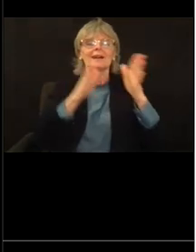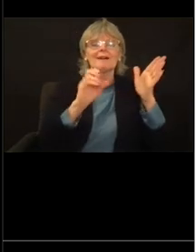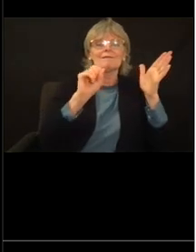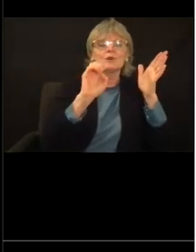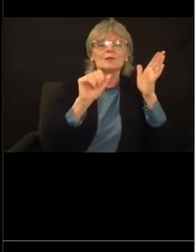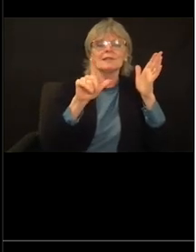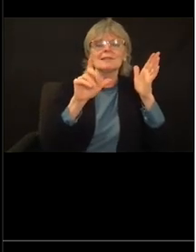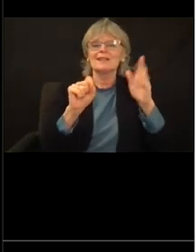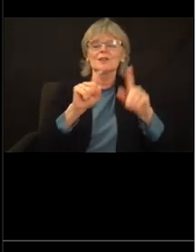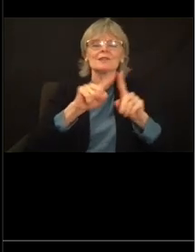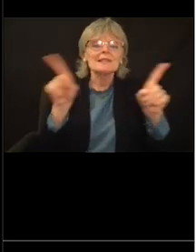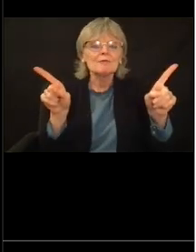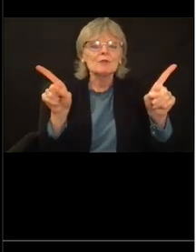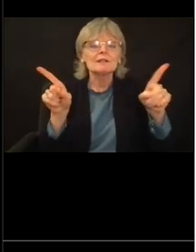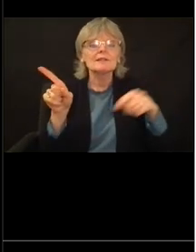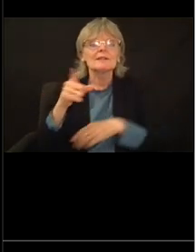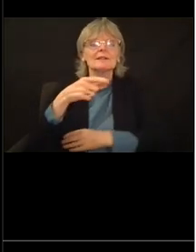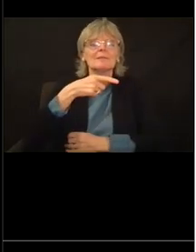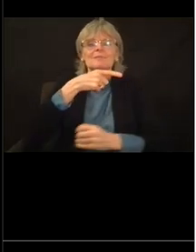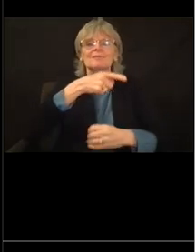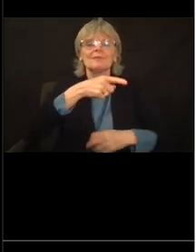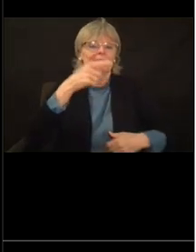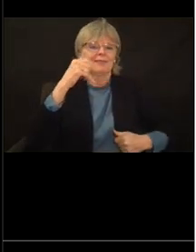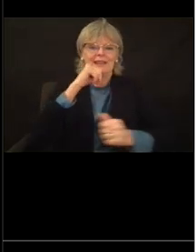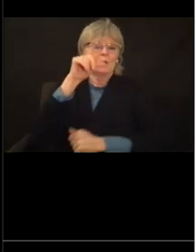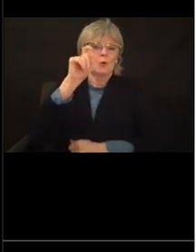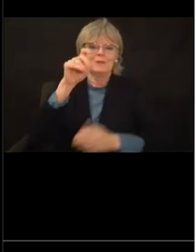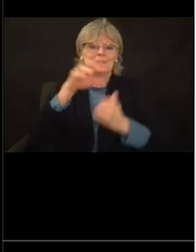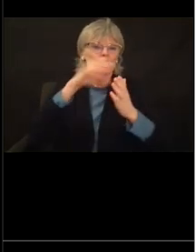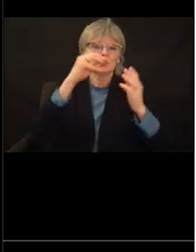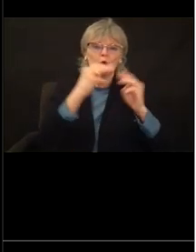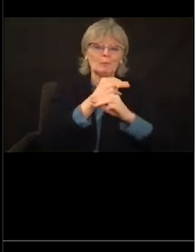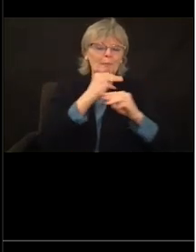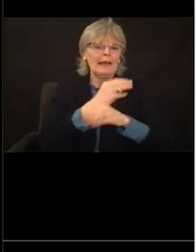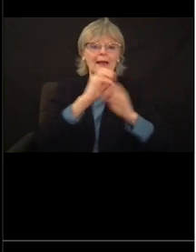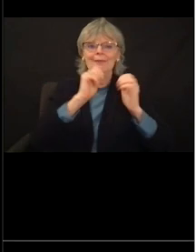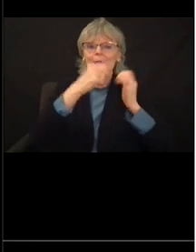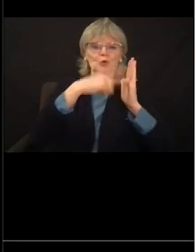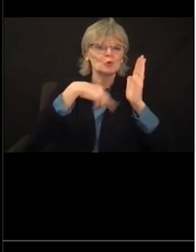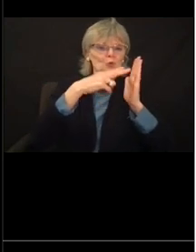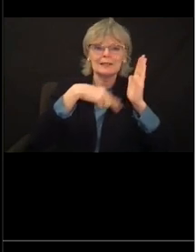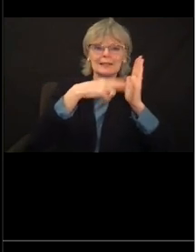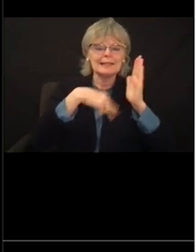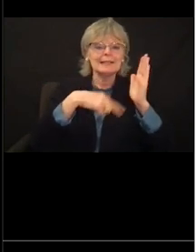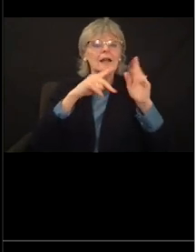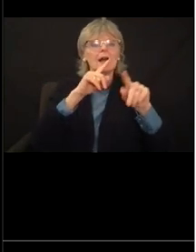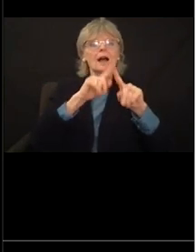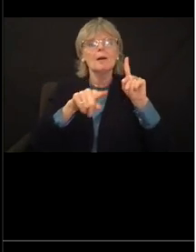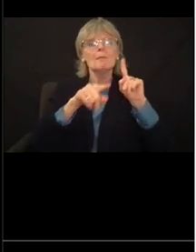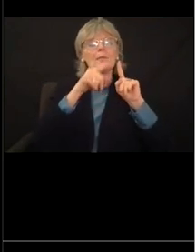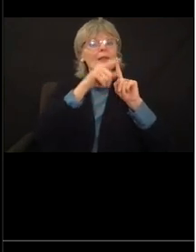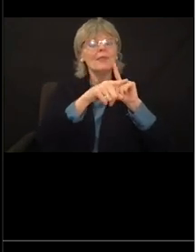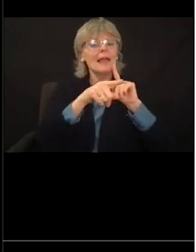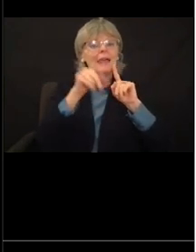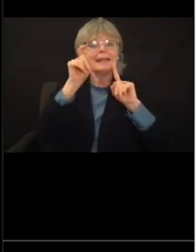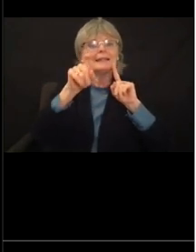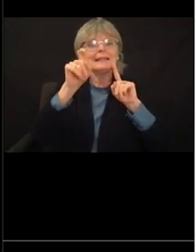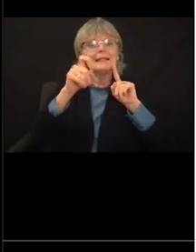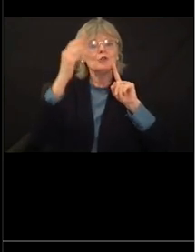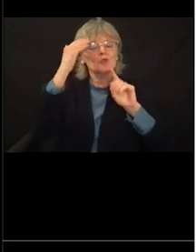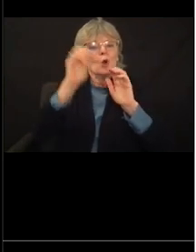Because they're not needing to know math or how to read. Their skill that they need to know is